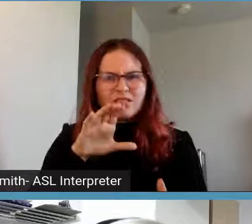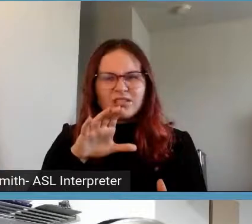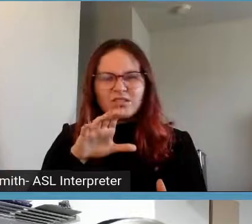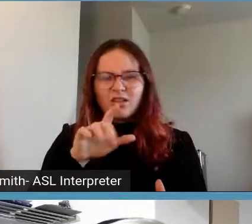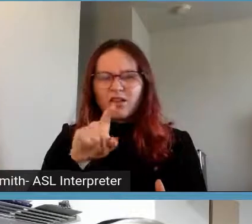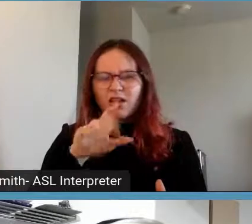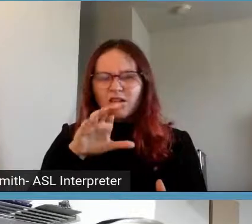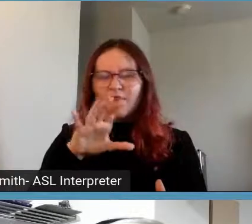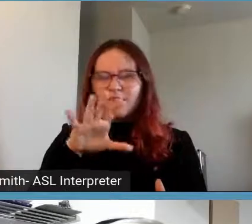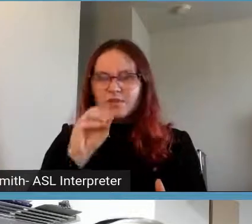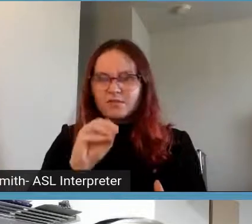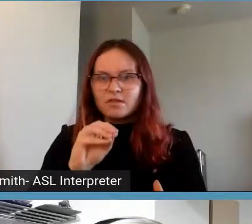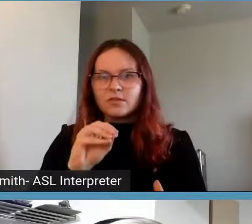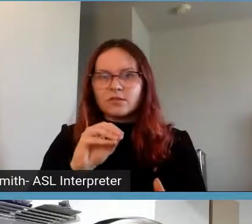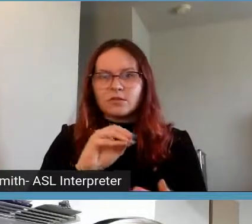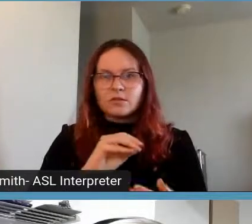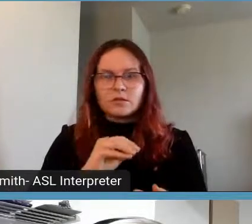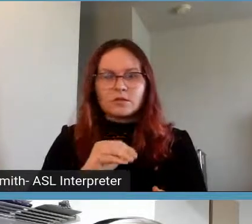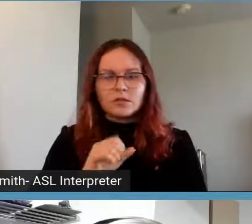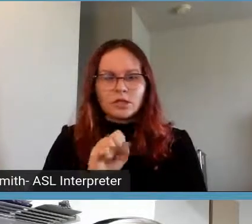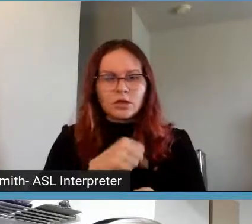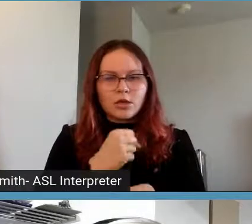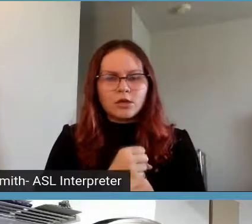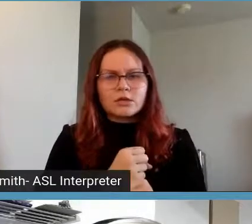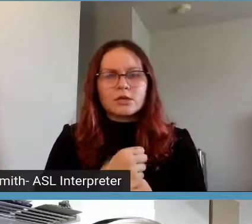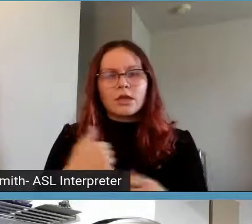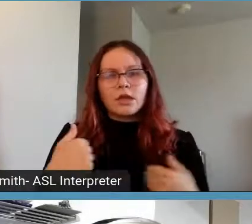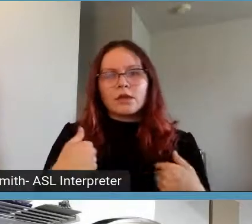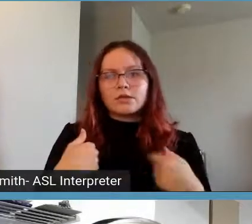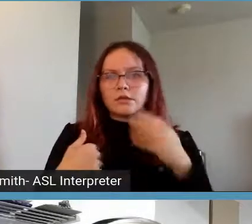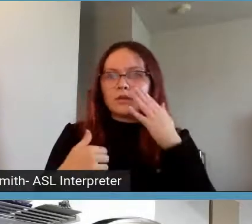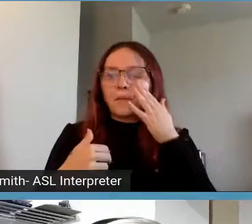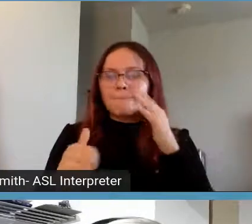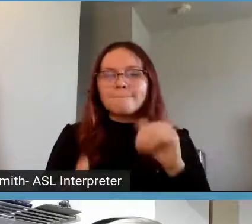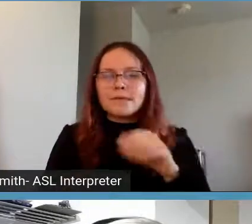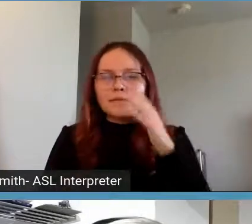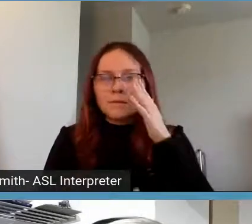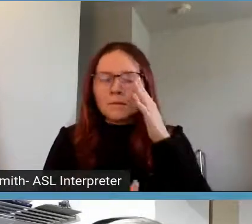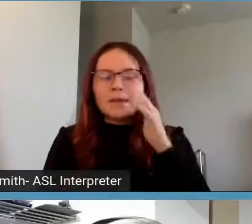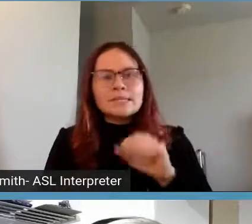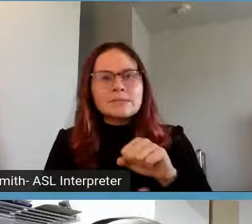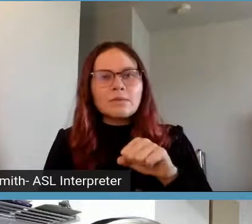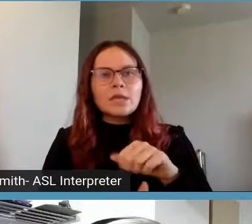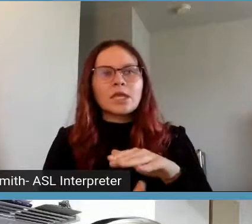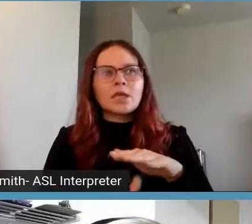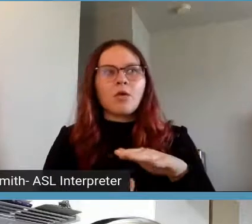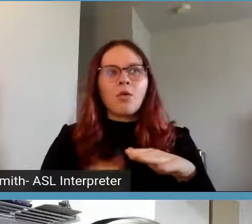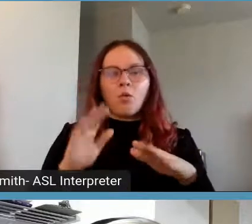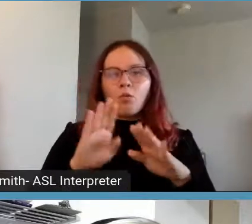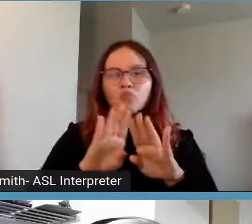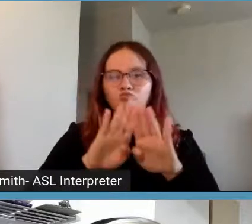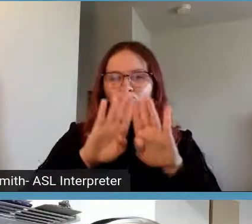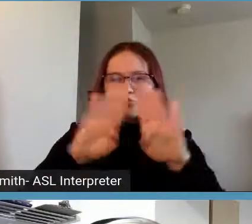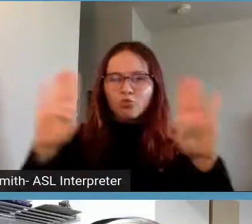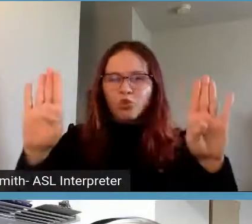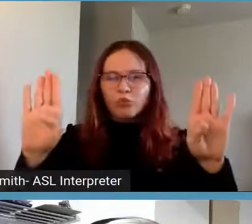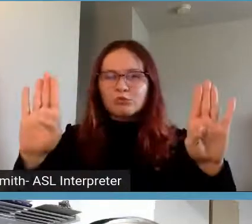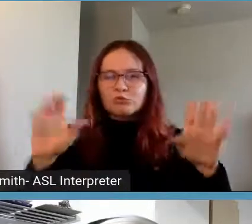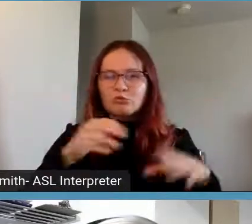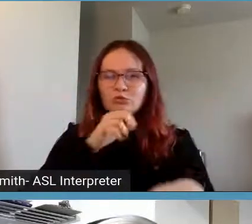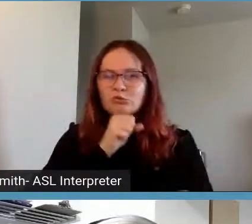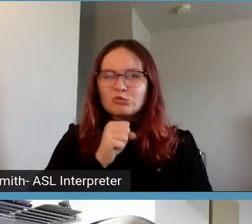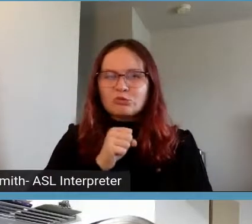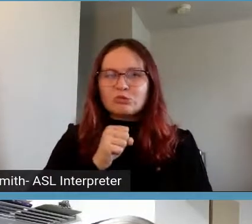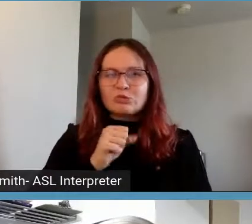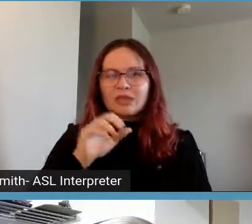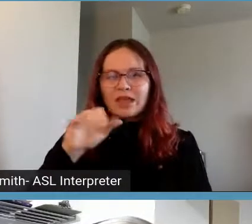attention in the way that an old house does. Like, it has an attic, it has a basement that floods, it has walls that crumble, it has, HVAC issues. And